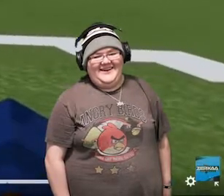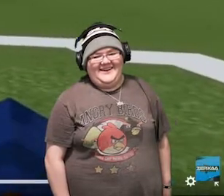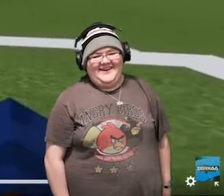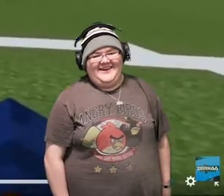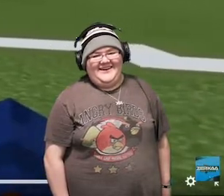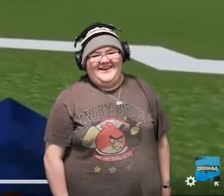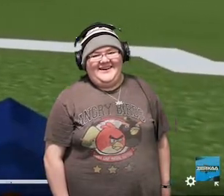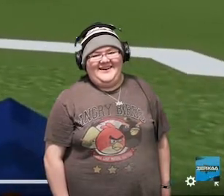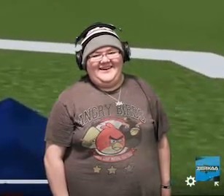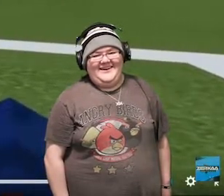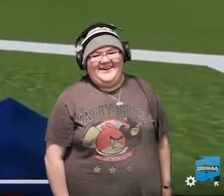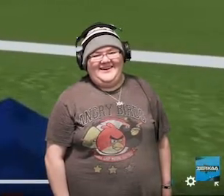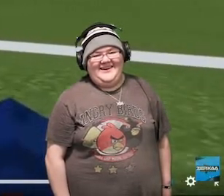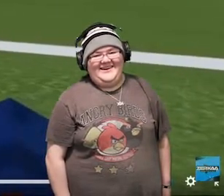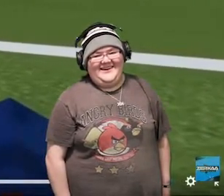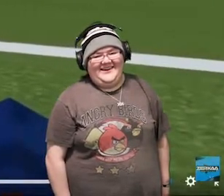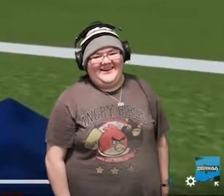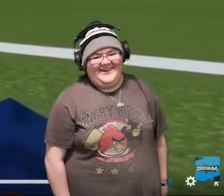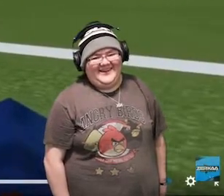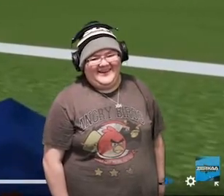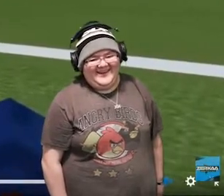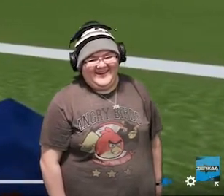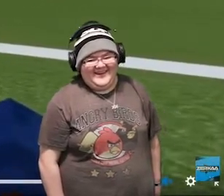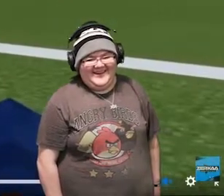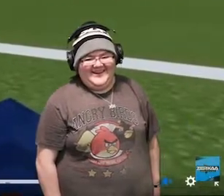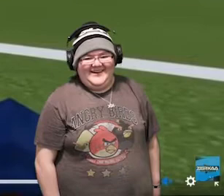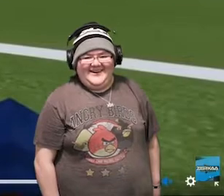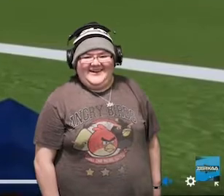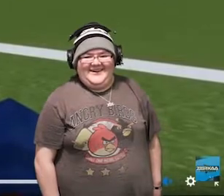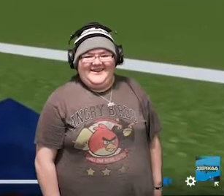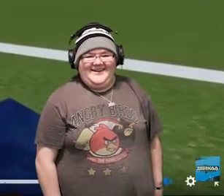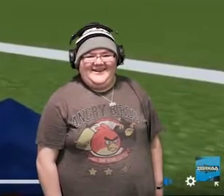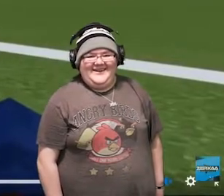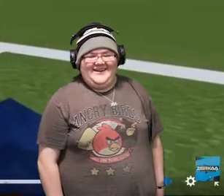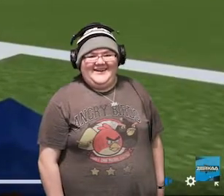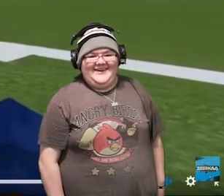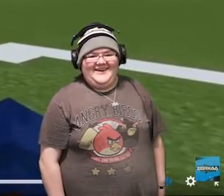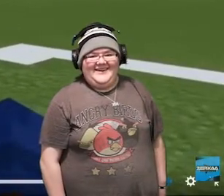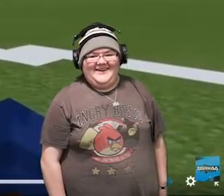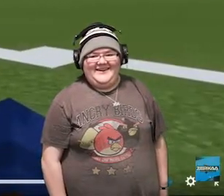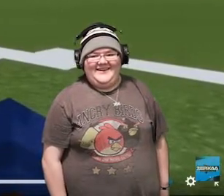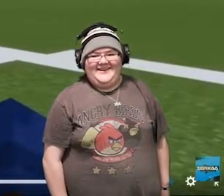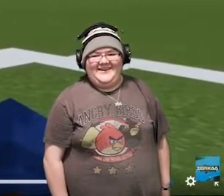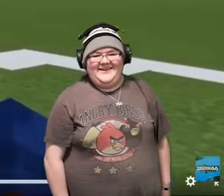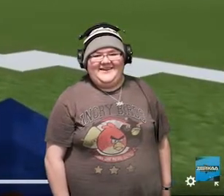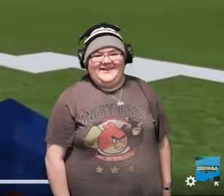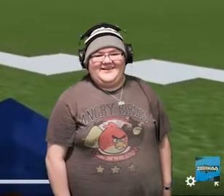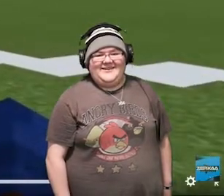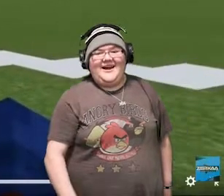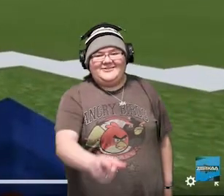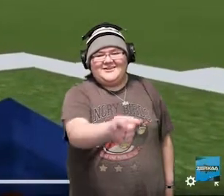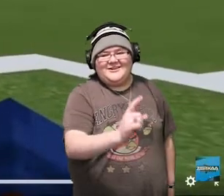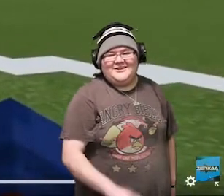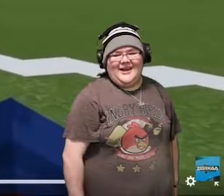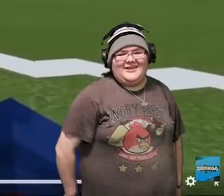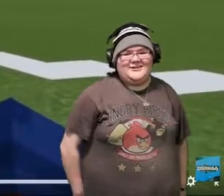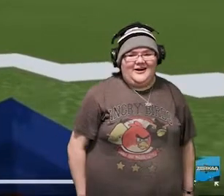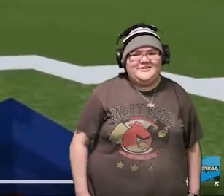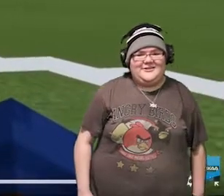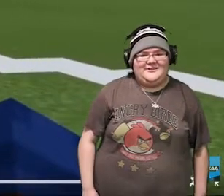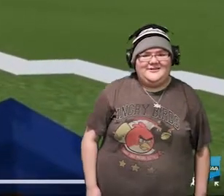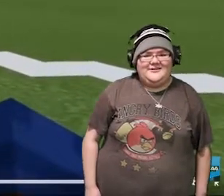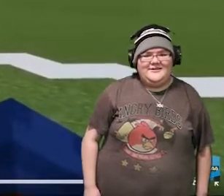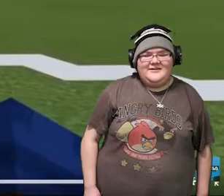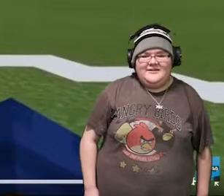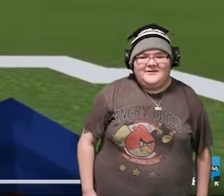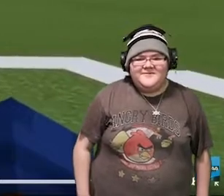top, but I'll let you off. Honestly, though. And you've done this on console. Yeah, I was just going to say, wait, that's